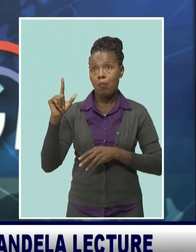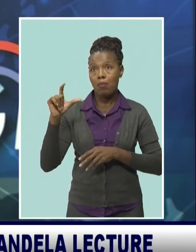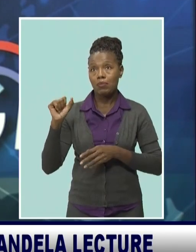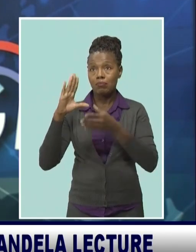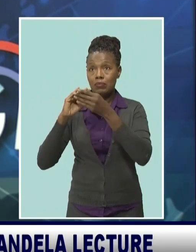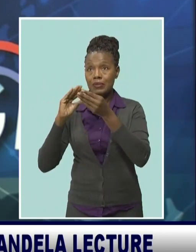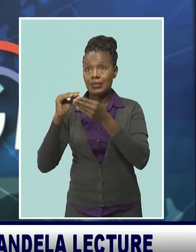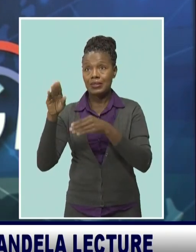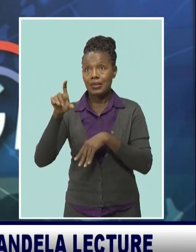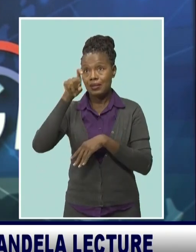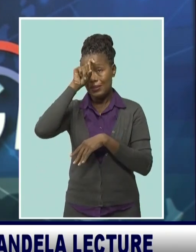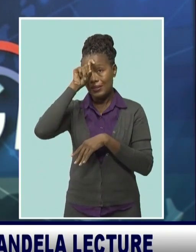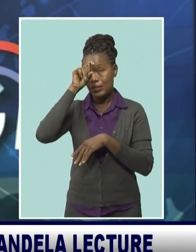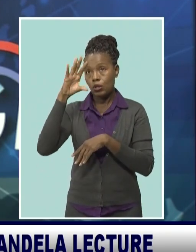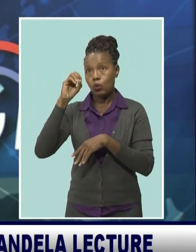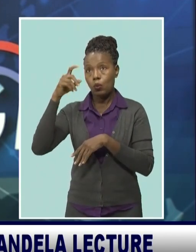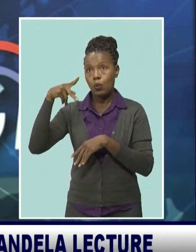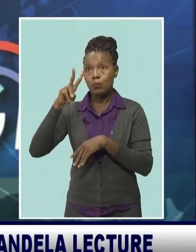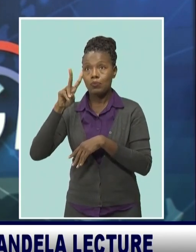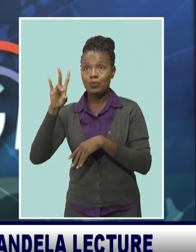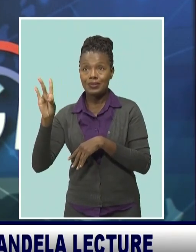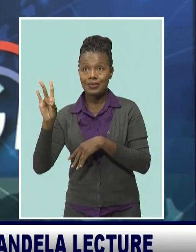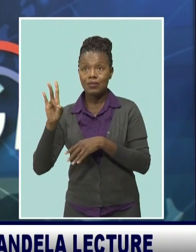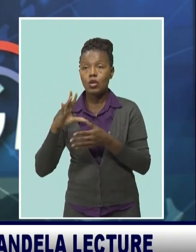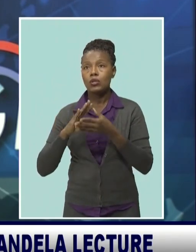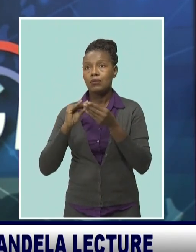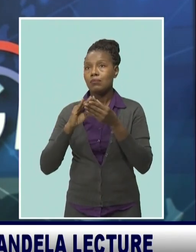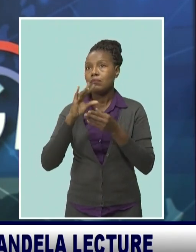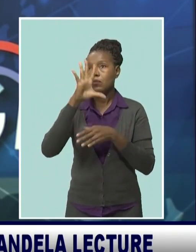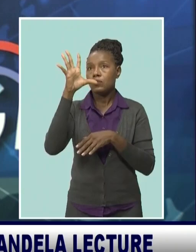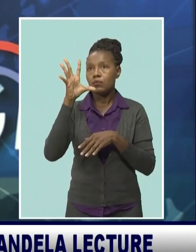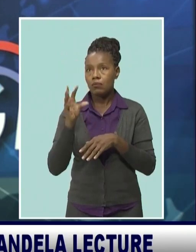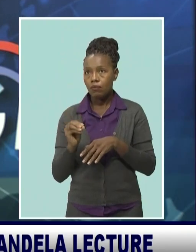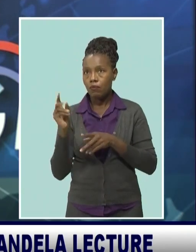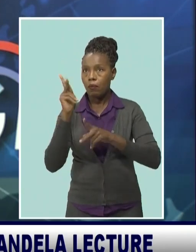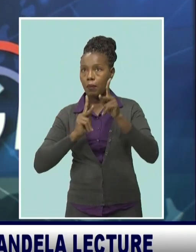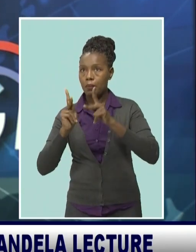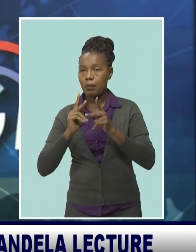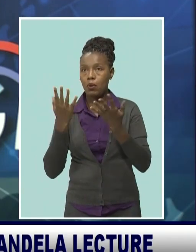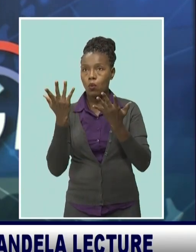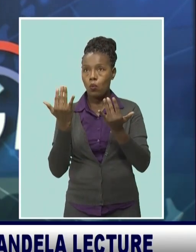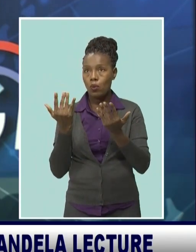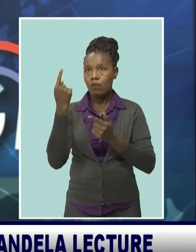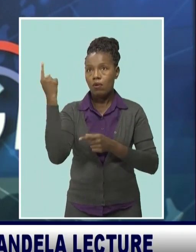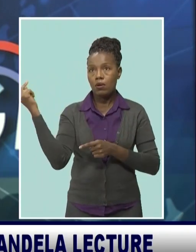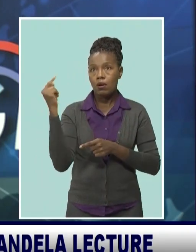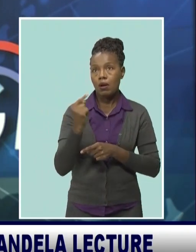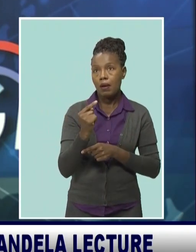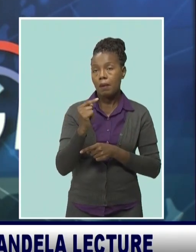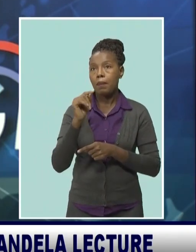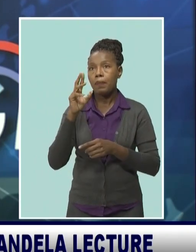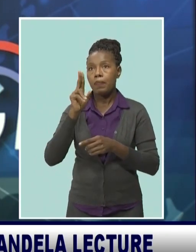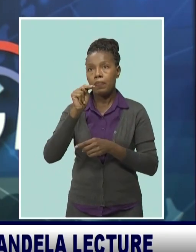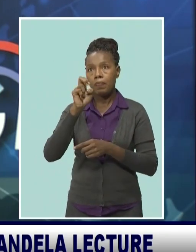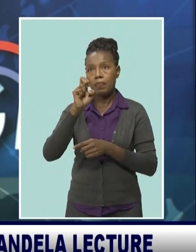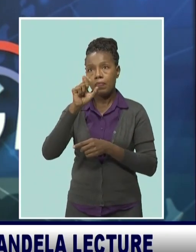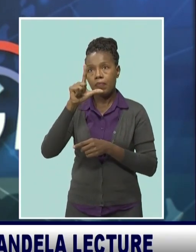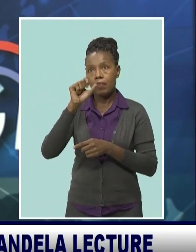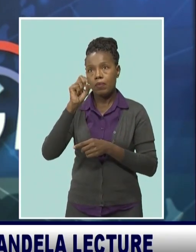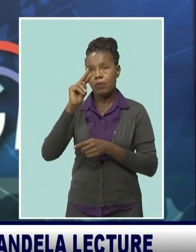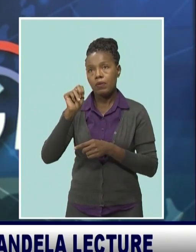Egypt, she invoked Madiba's name. South Africans await her delivery of the 20th Nelson Mandela Annual Lecture. The lecture